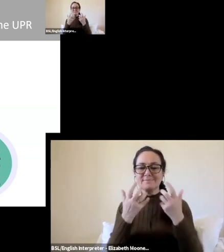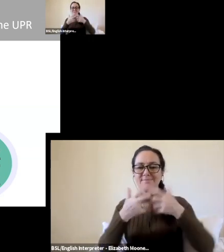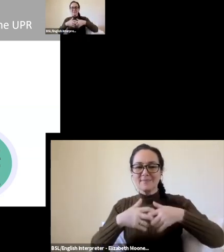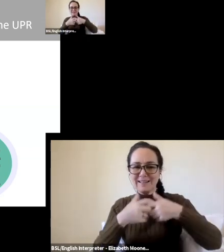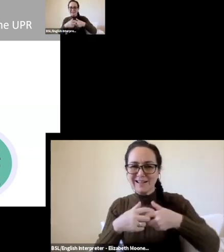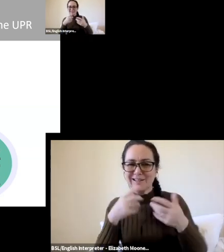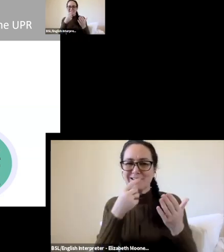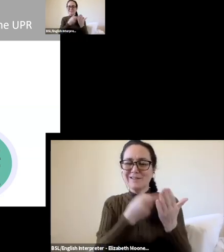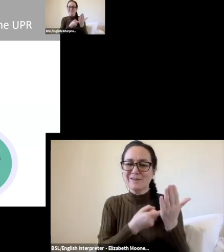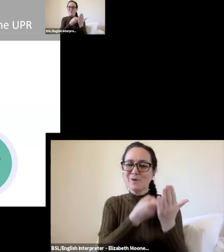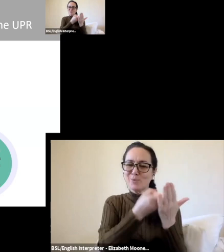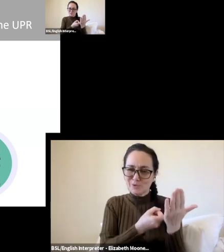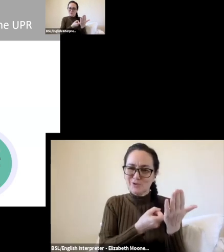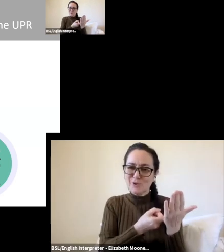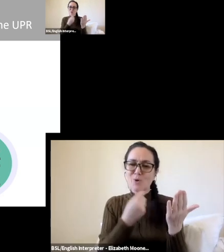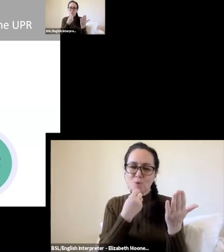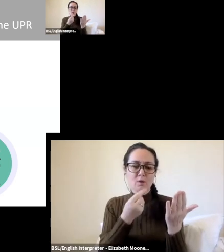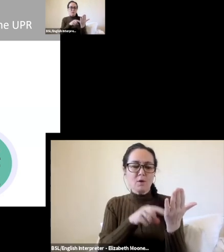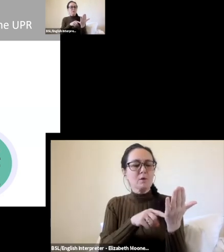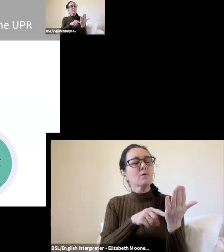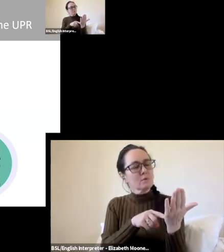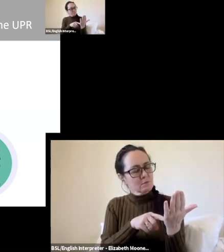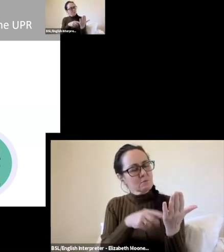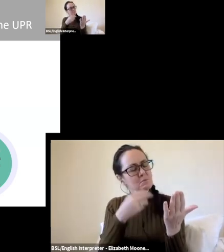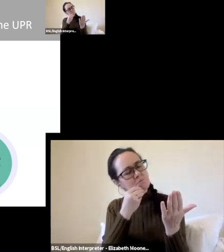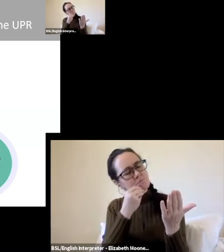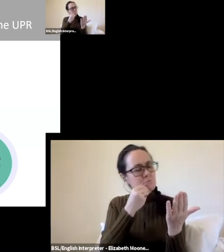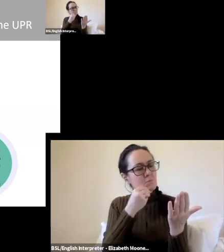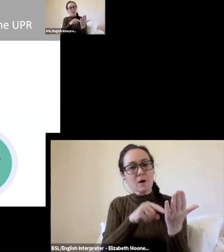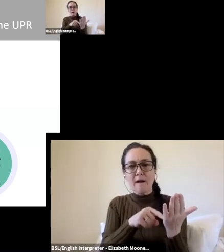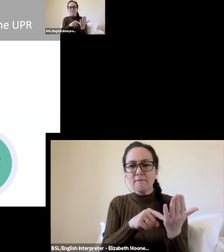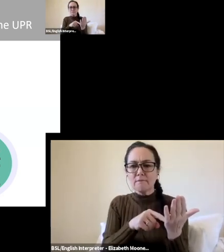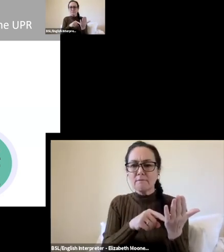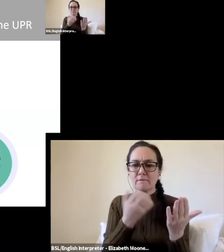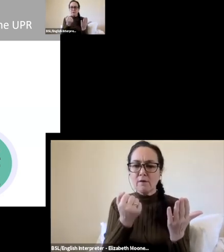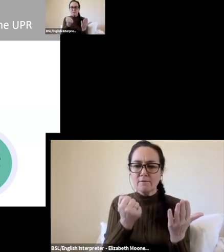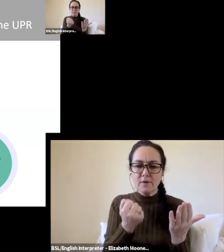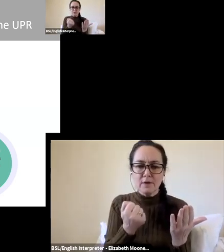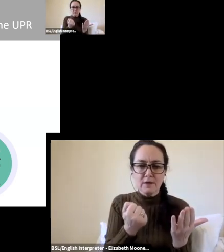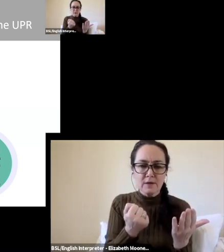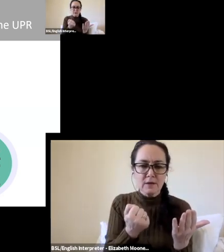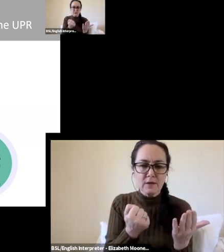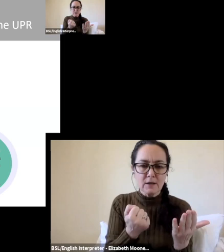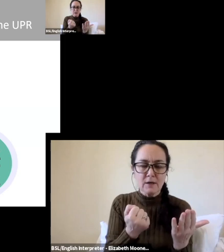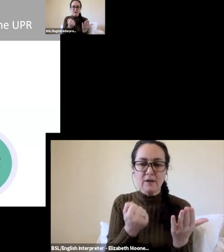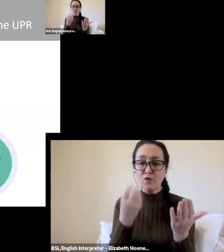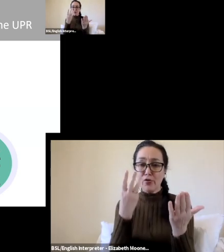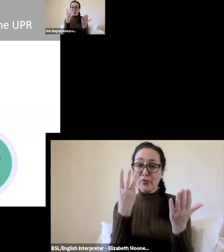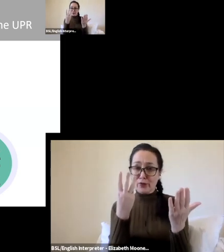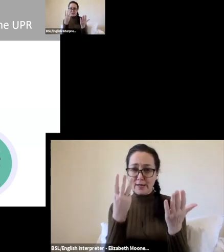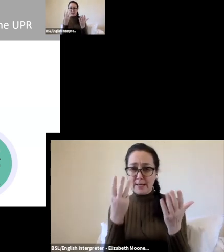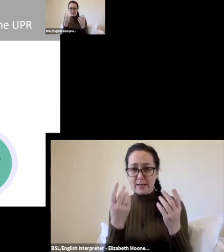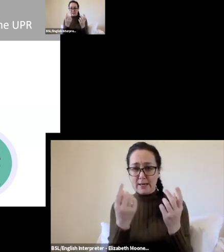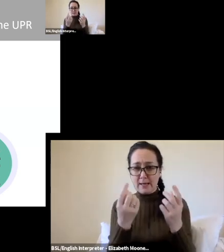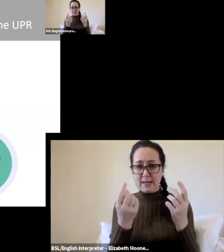drafted by civil society organization, should have 3 main elements. within